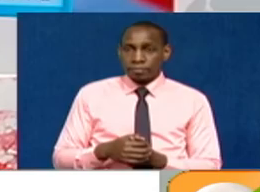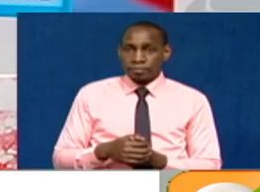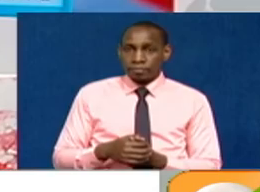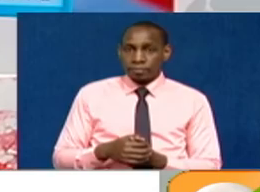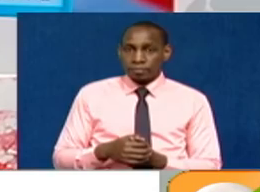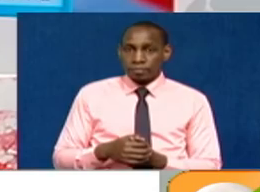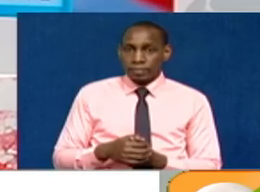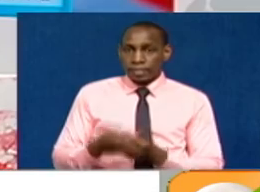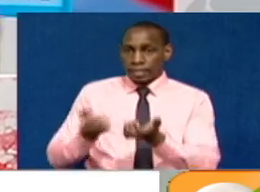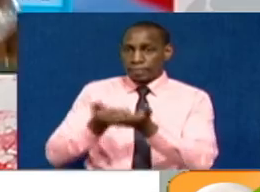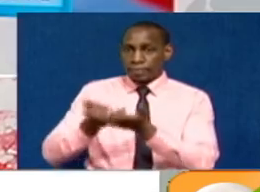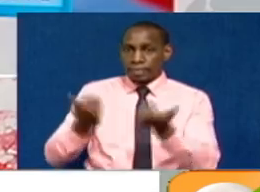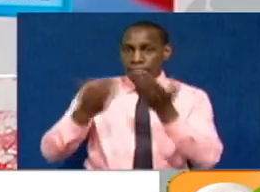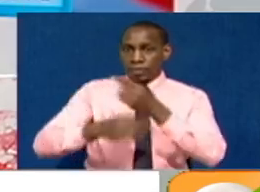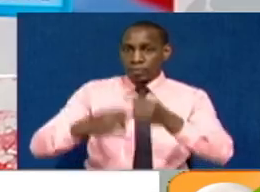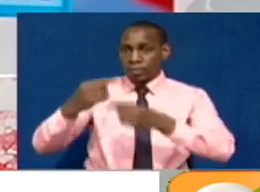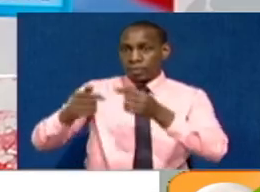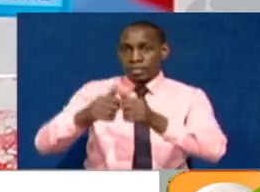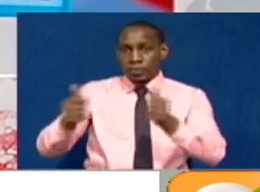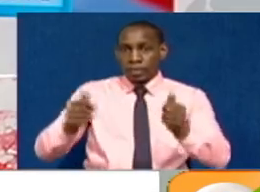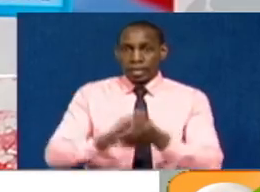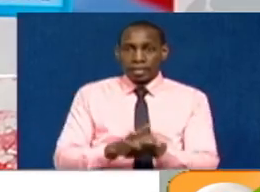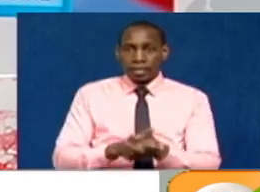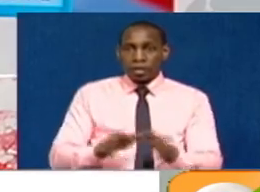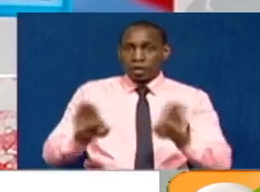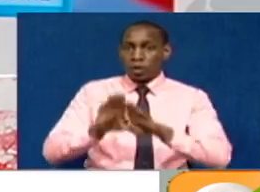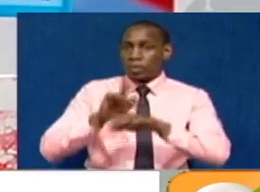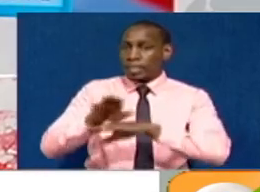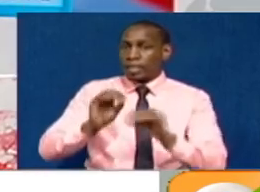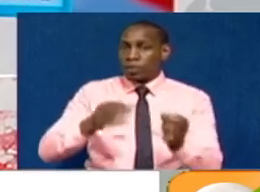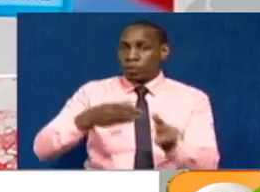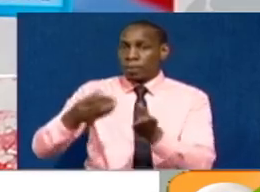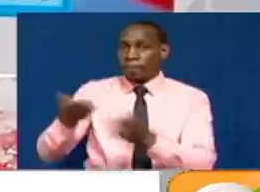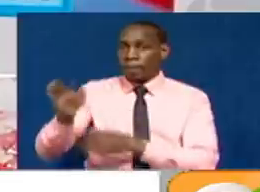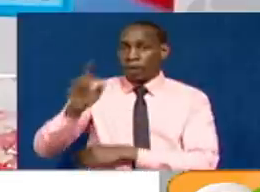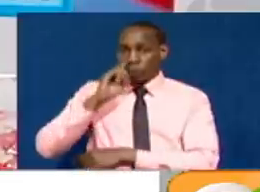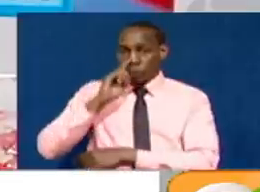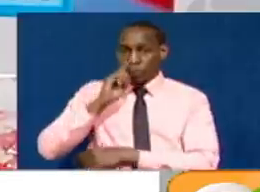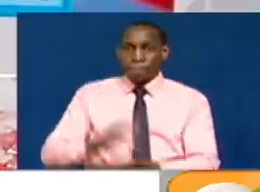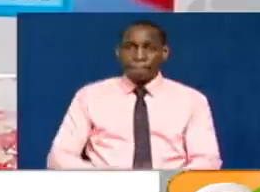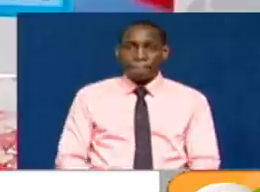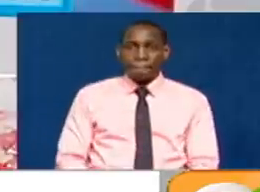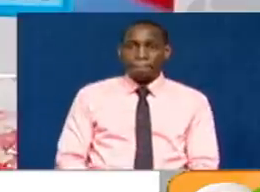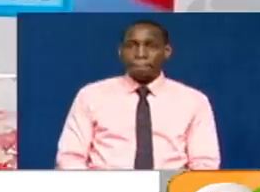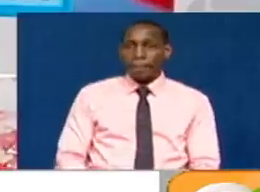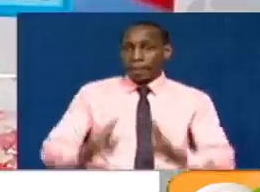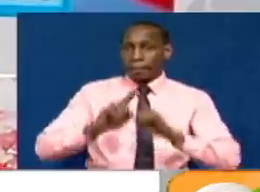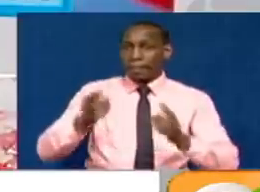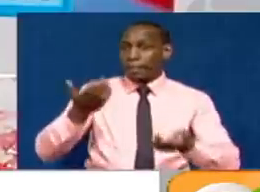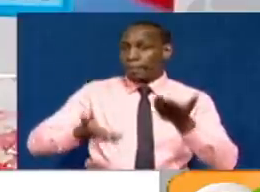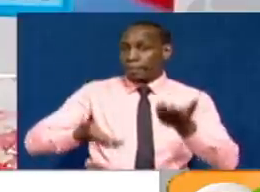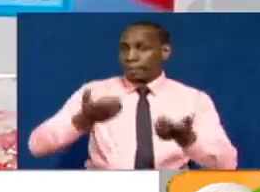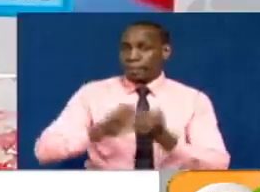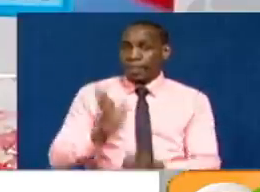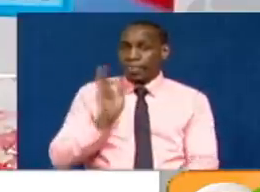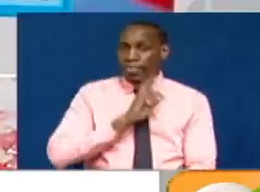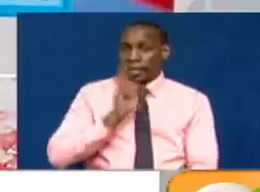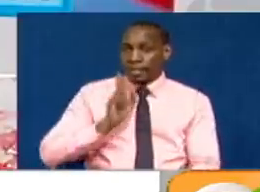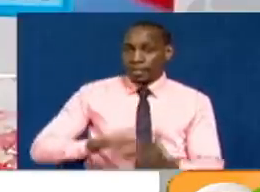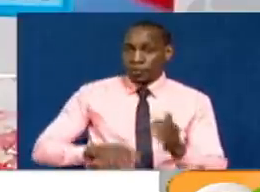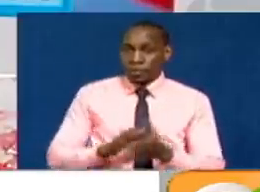that. People bale biashara za usiku, you don't have to try and close work early ukimbia nyumbani because of curfew. But there's also maybe the danger